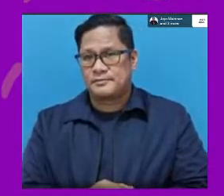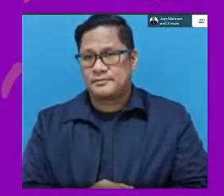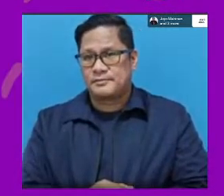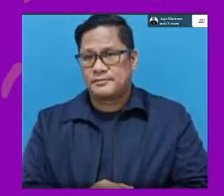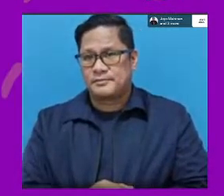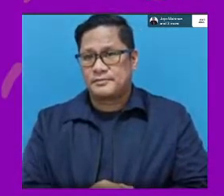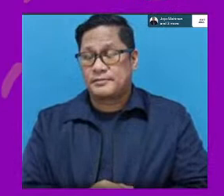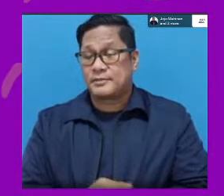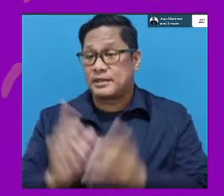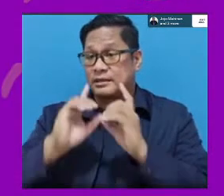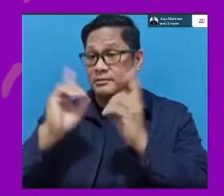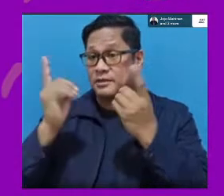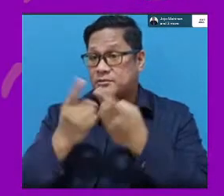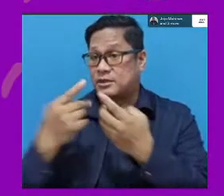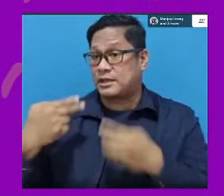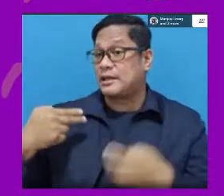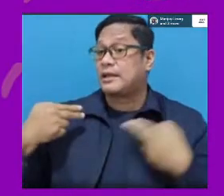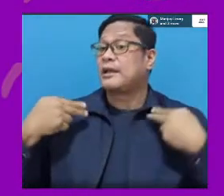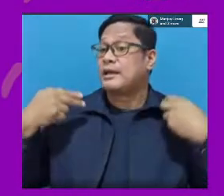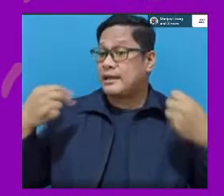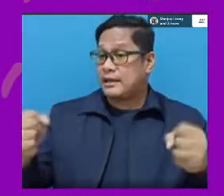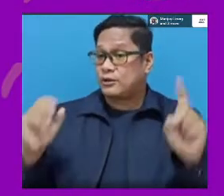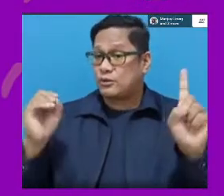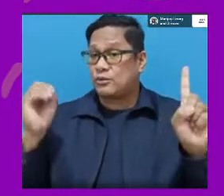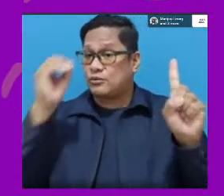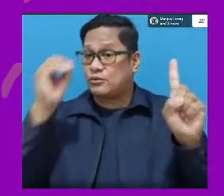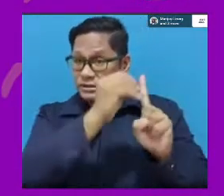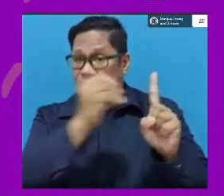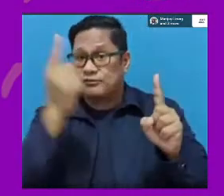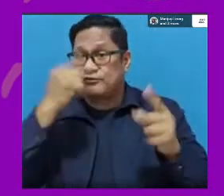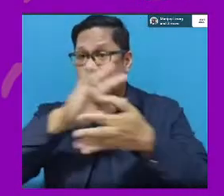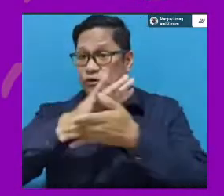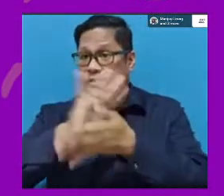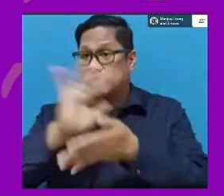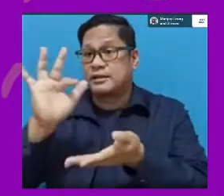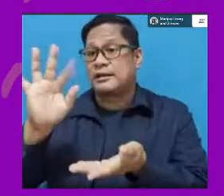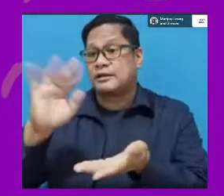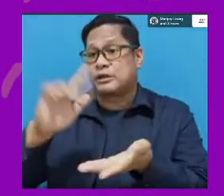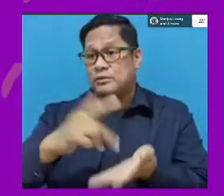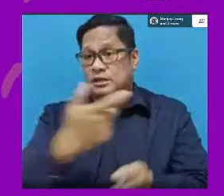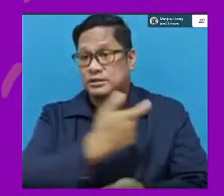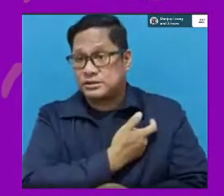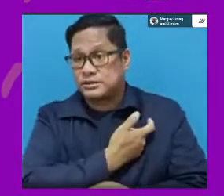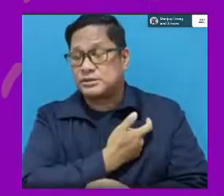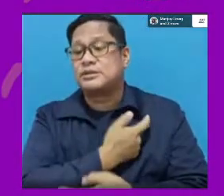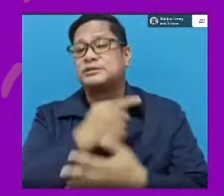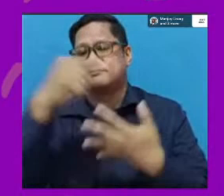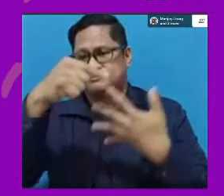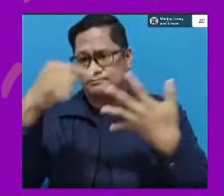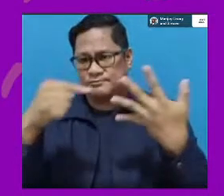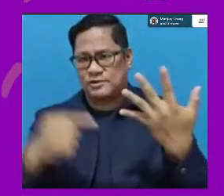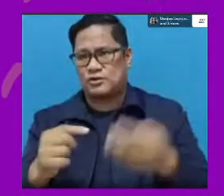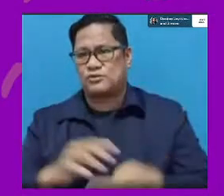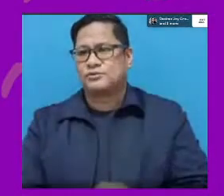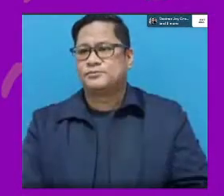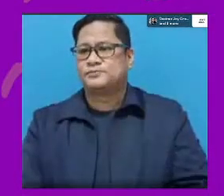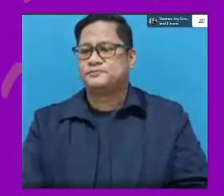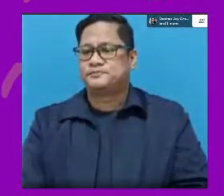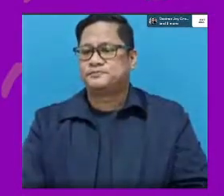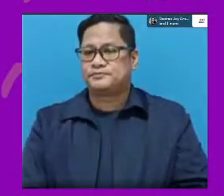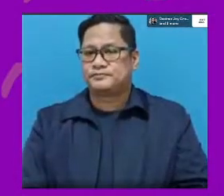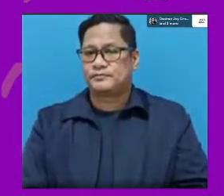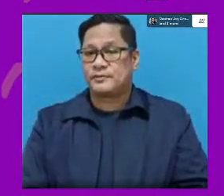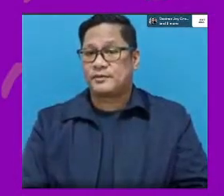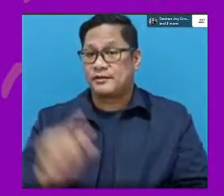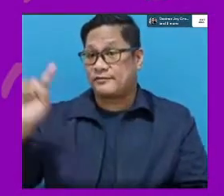The Department of Health's objectives for COVID-19 vaccination are as follows. First